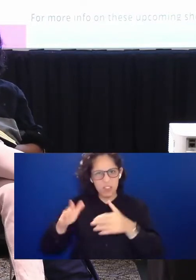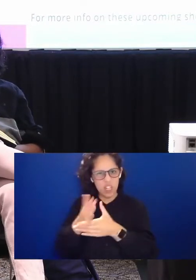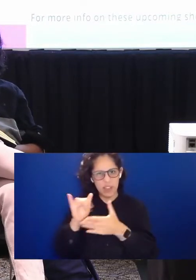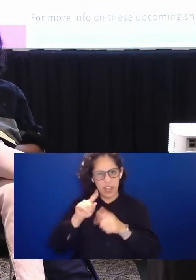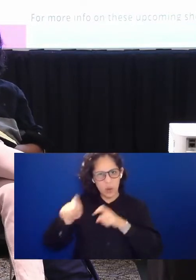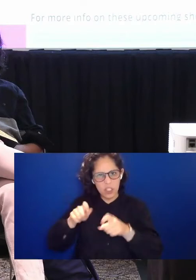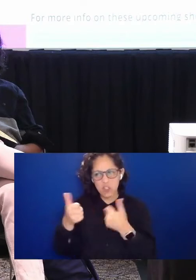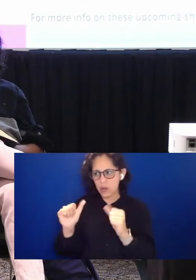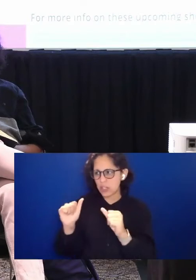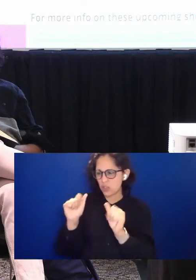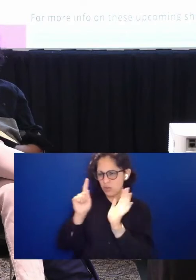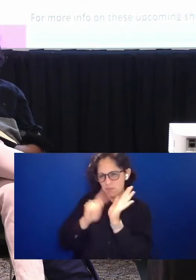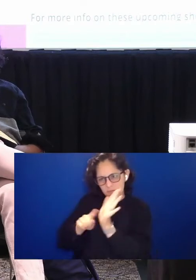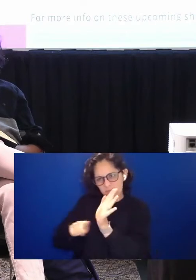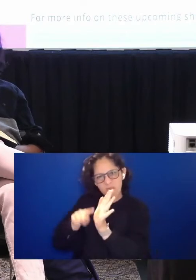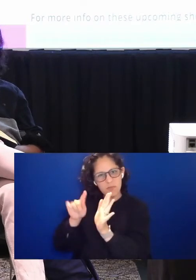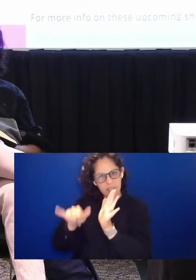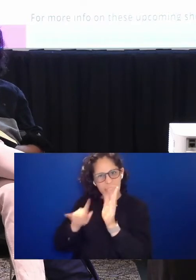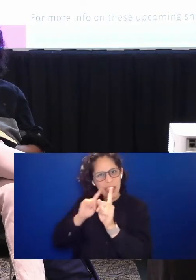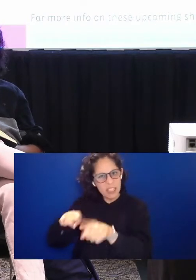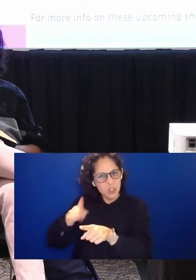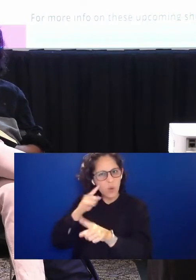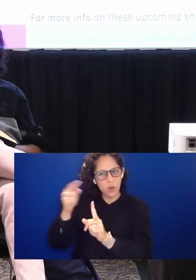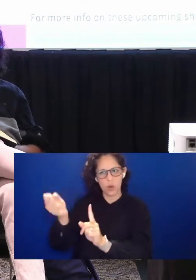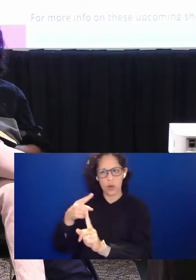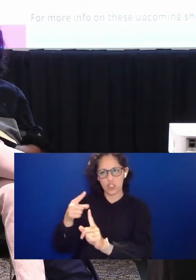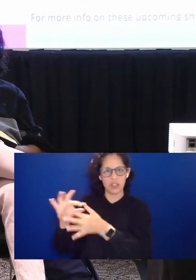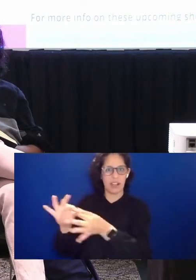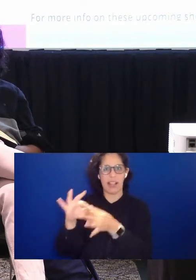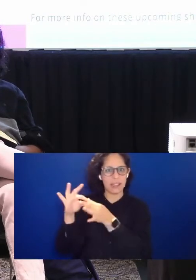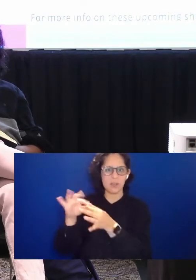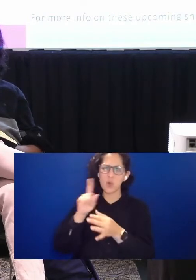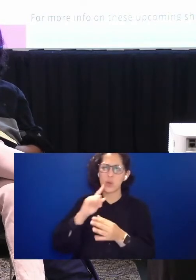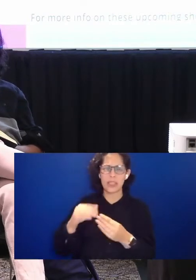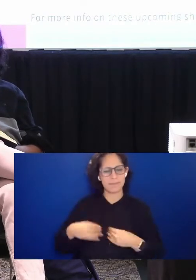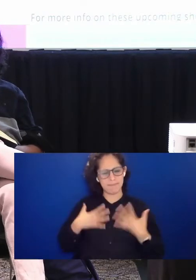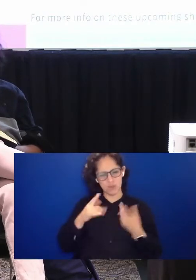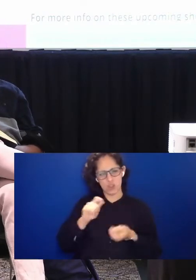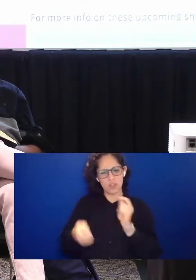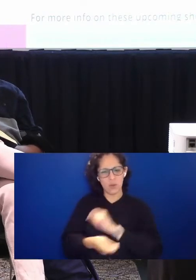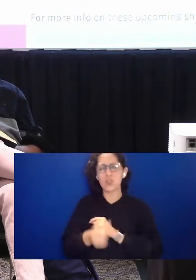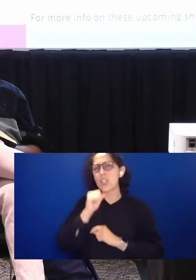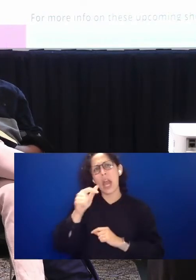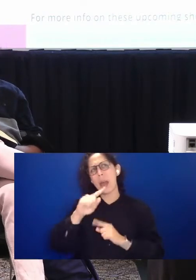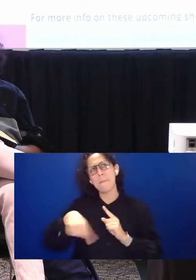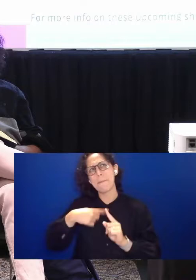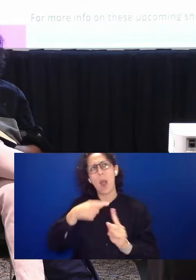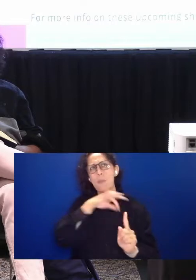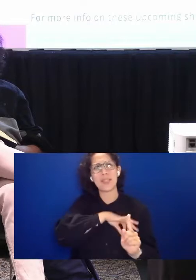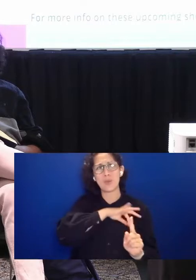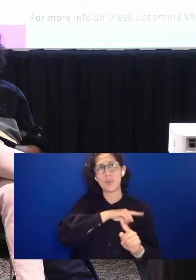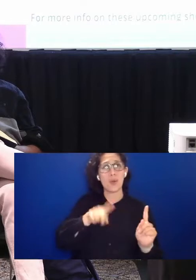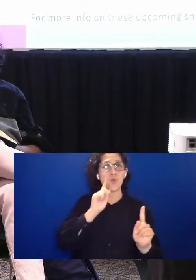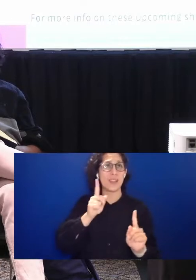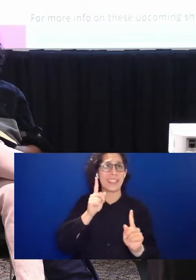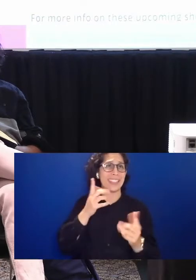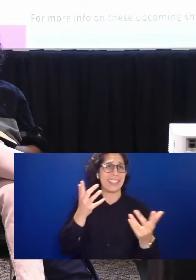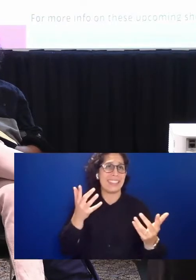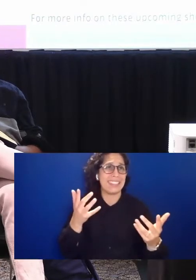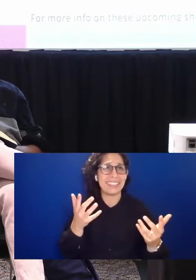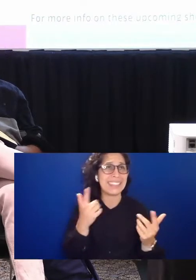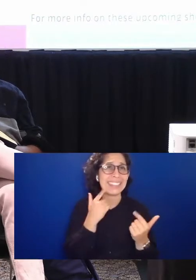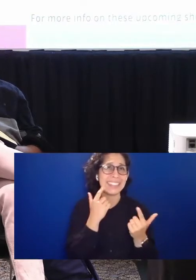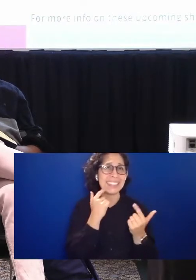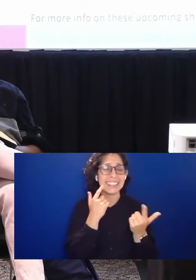answer collectively has been really transformative. So I guess that's not about Pittsburgh, but that's what feels magic about community. The team. Yeah.